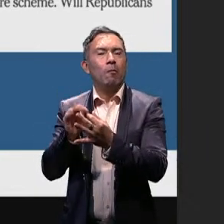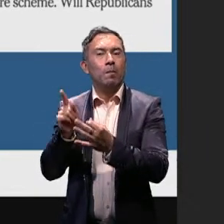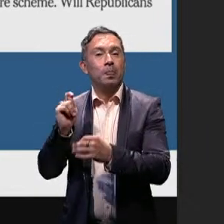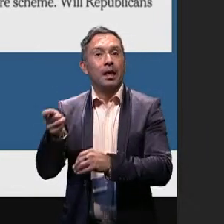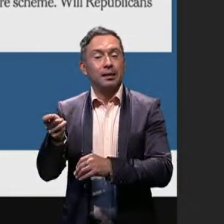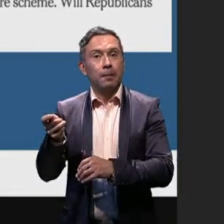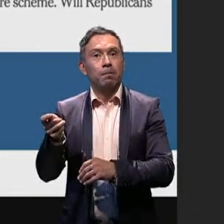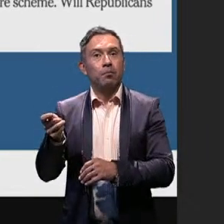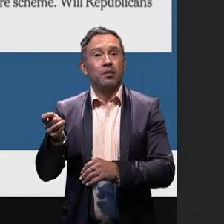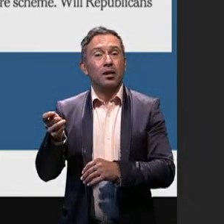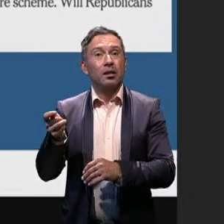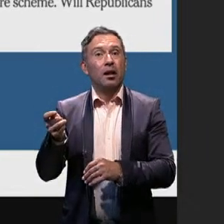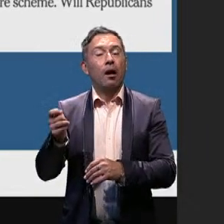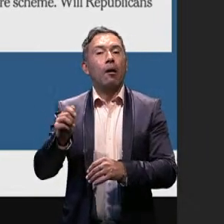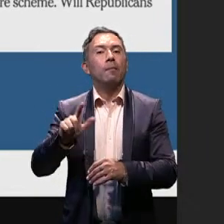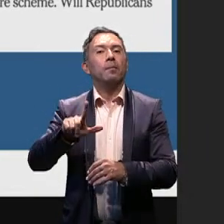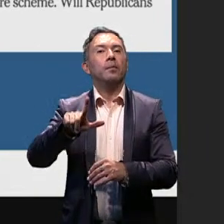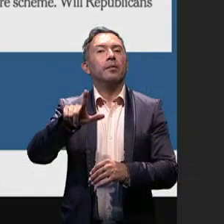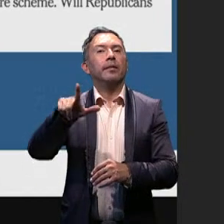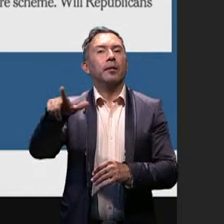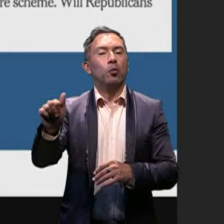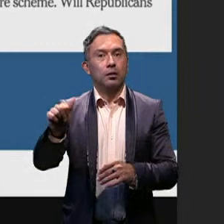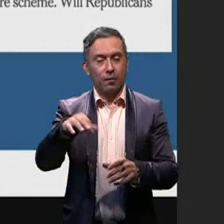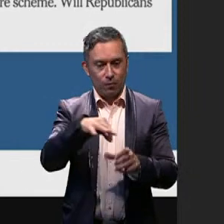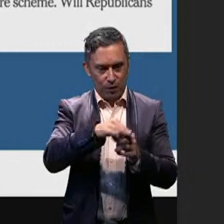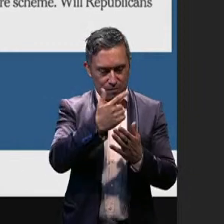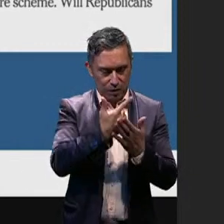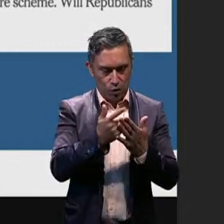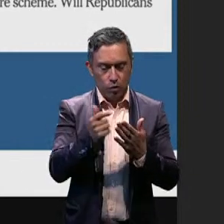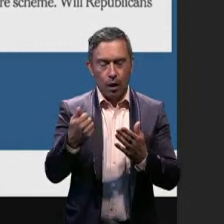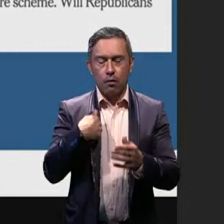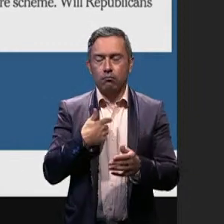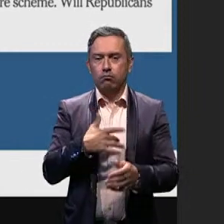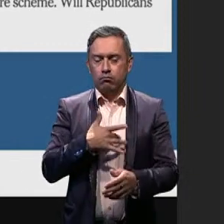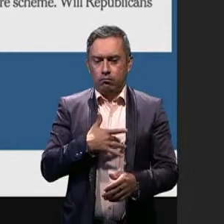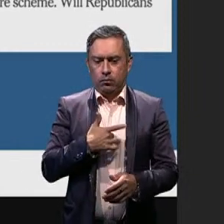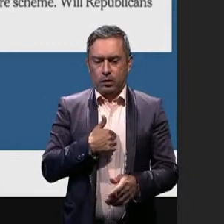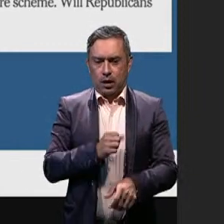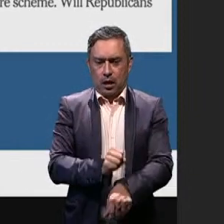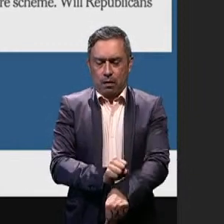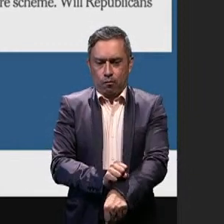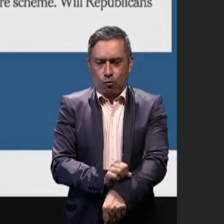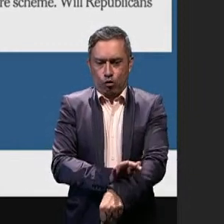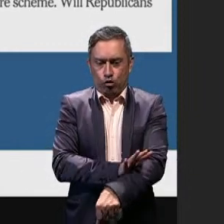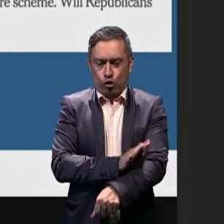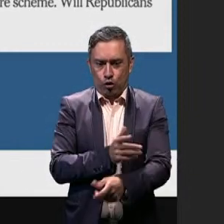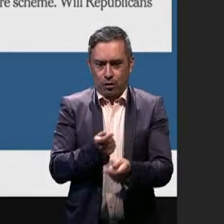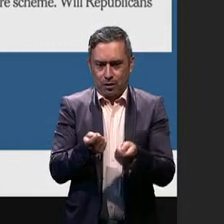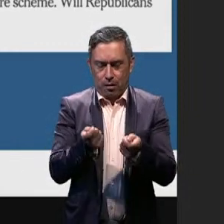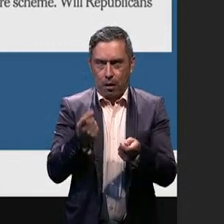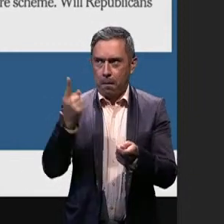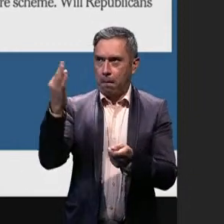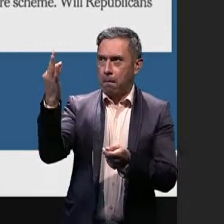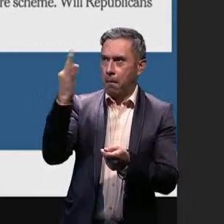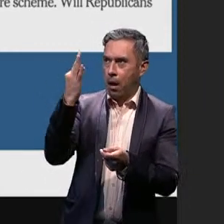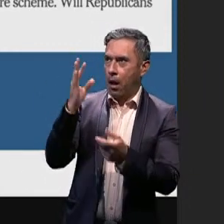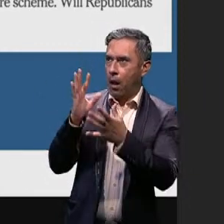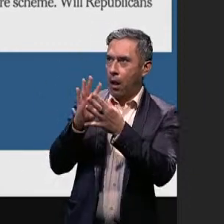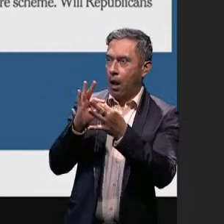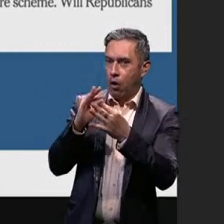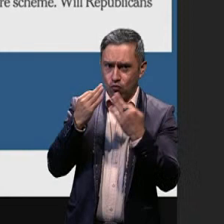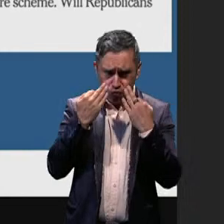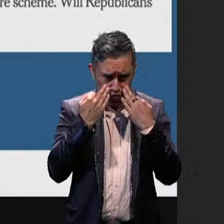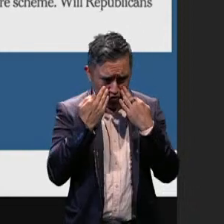emotions are overriding what we know to be real and true. Now, there has been some good just 2 days